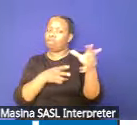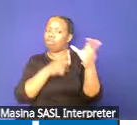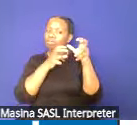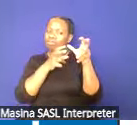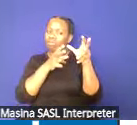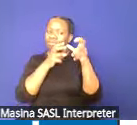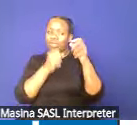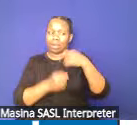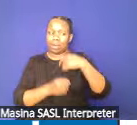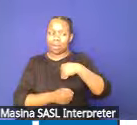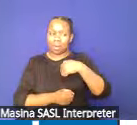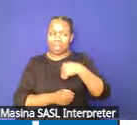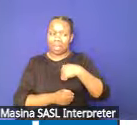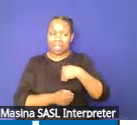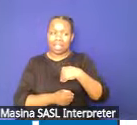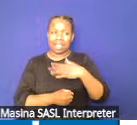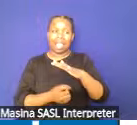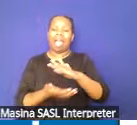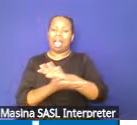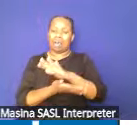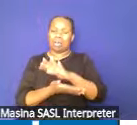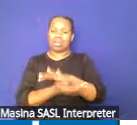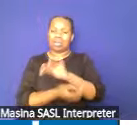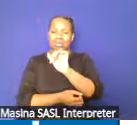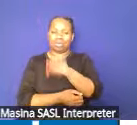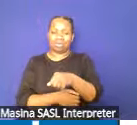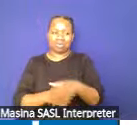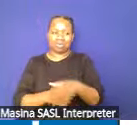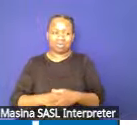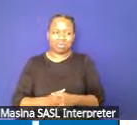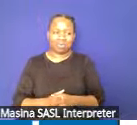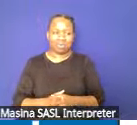is much appreciated.